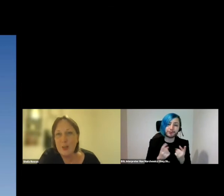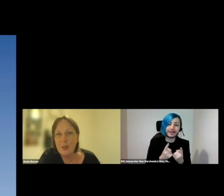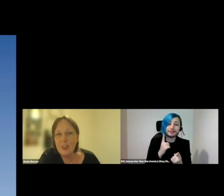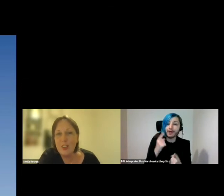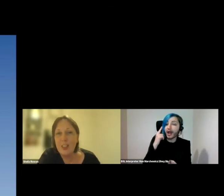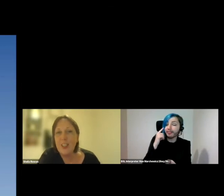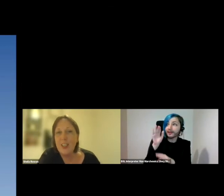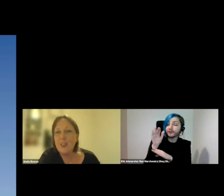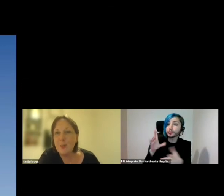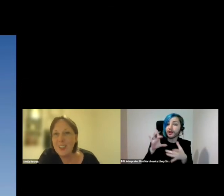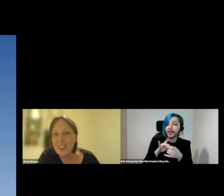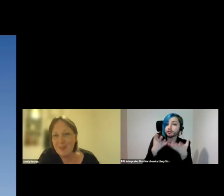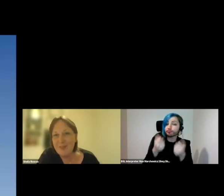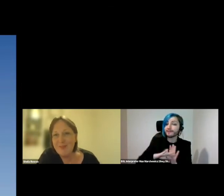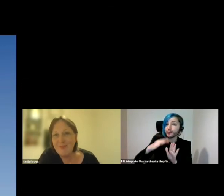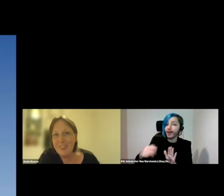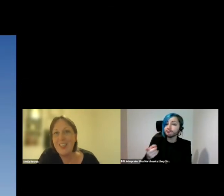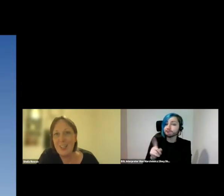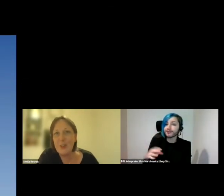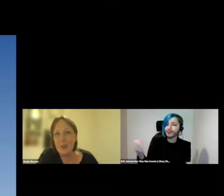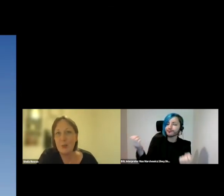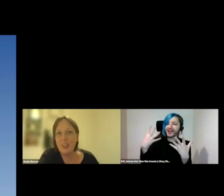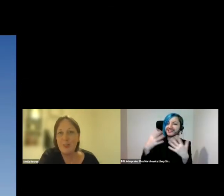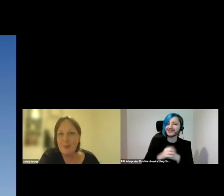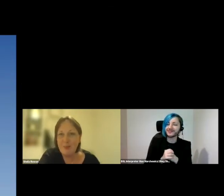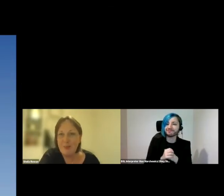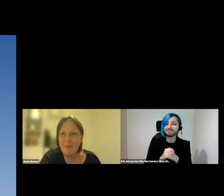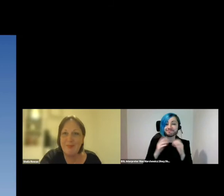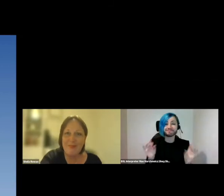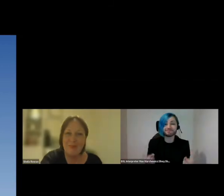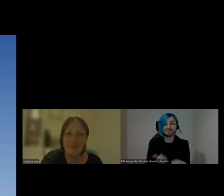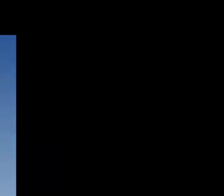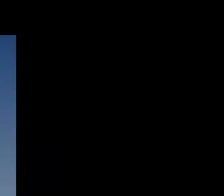gravitational waves is bright. And I'll stop there.